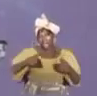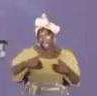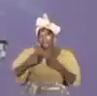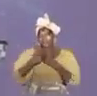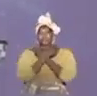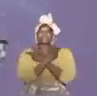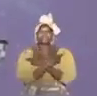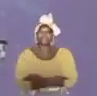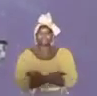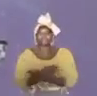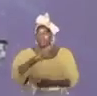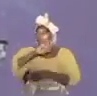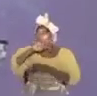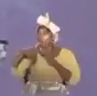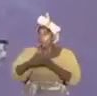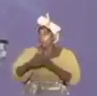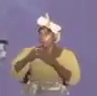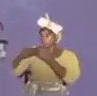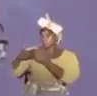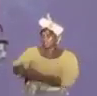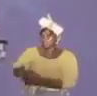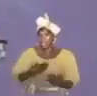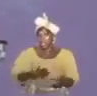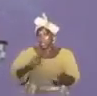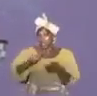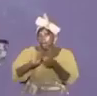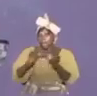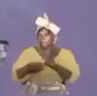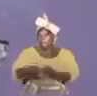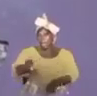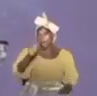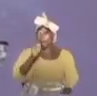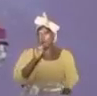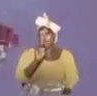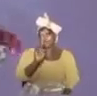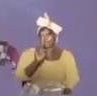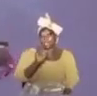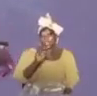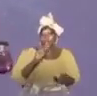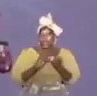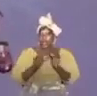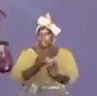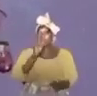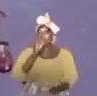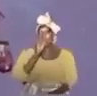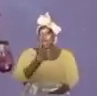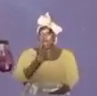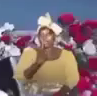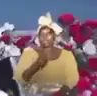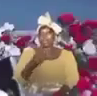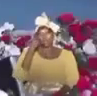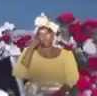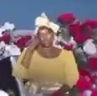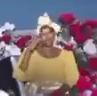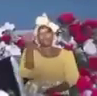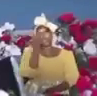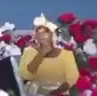side. Key number one. What is the first key for